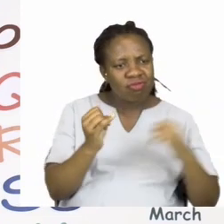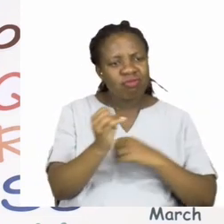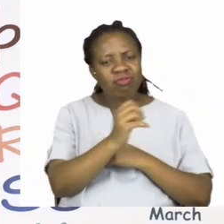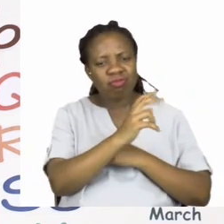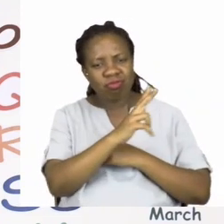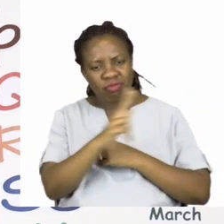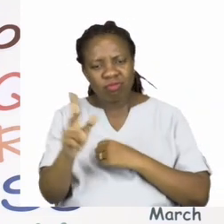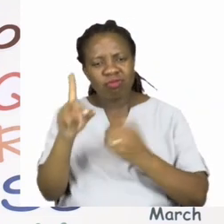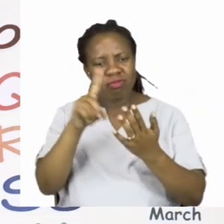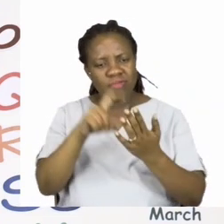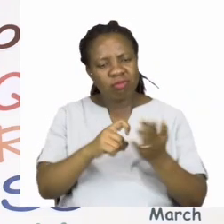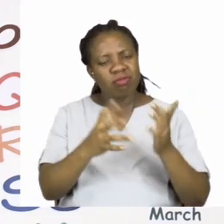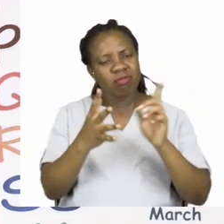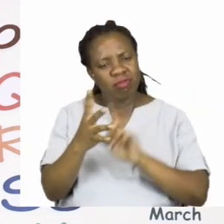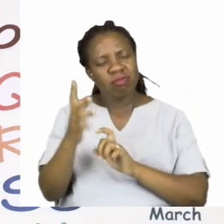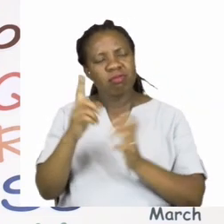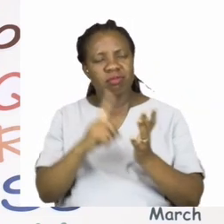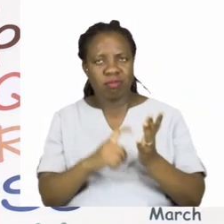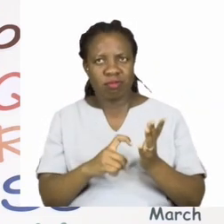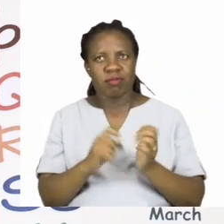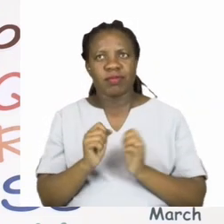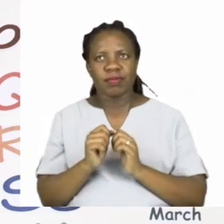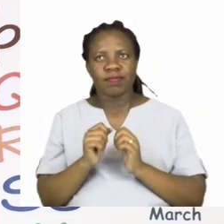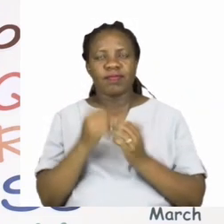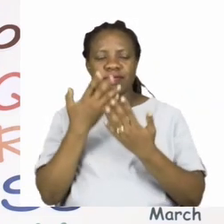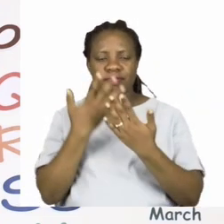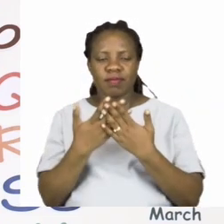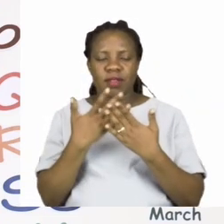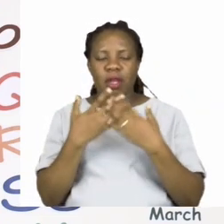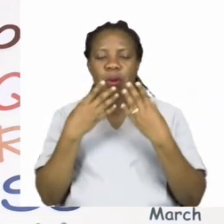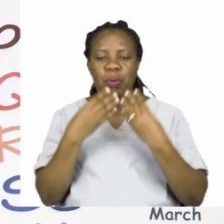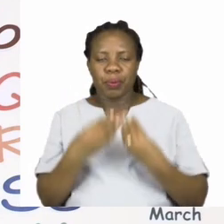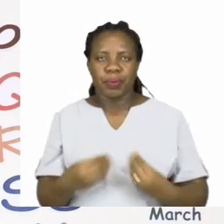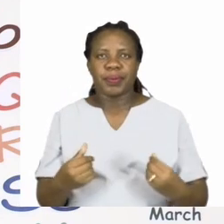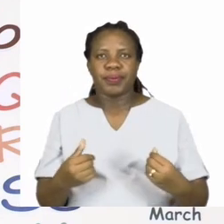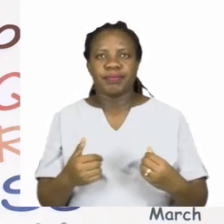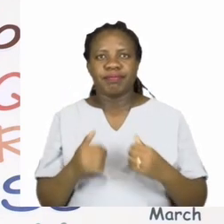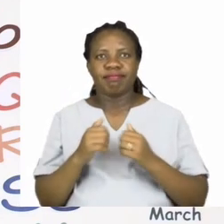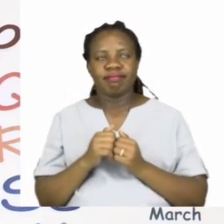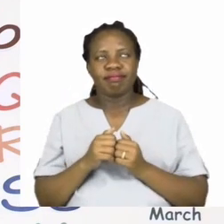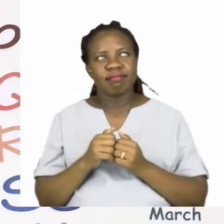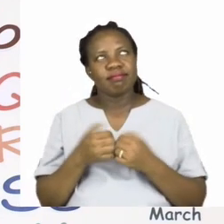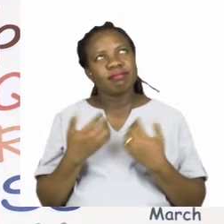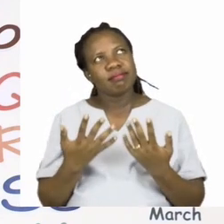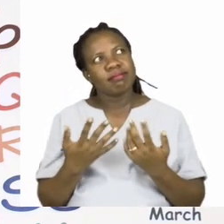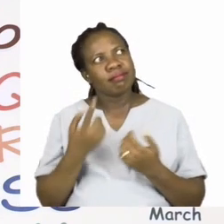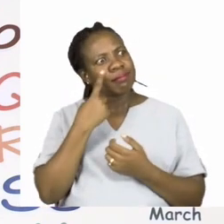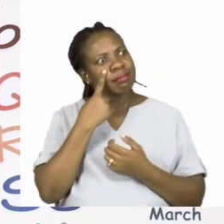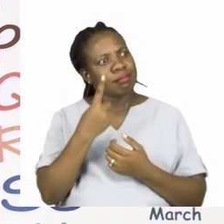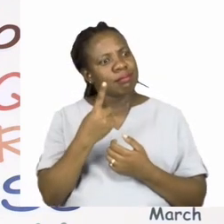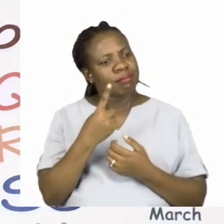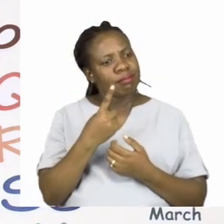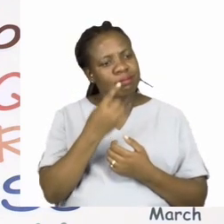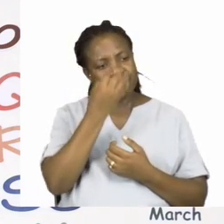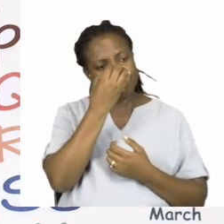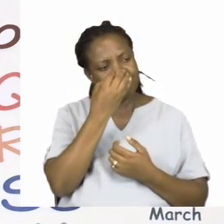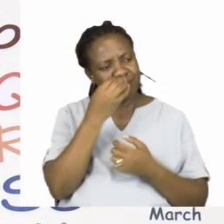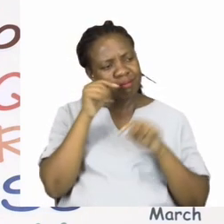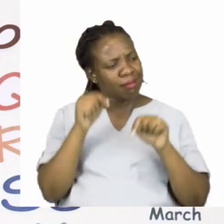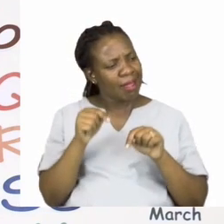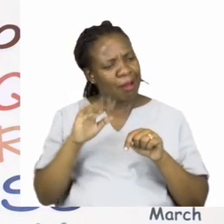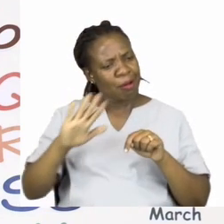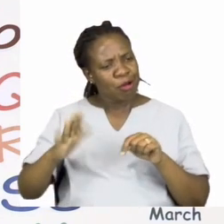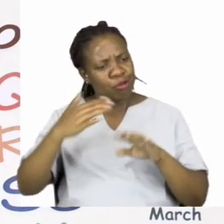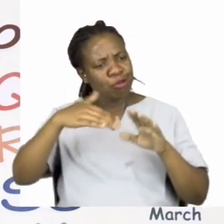well. Make sure your hands are dry before you touch anything else. I haven't seen Zoshi today and I want us to go to the